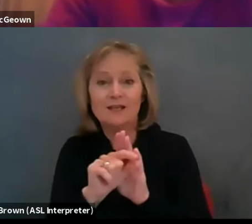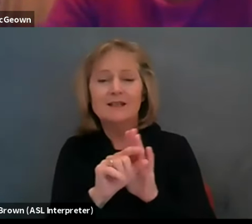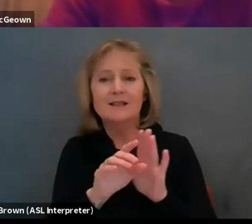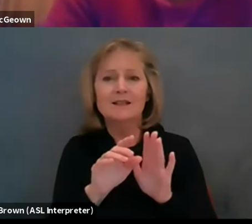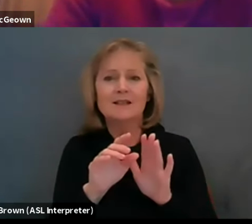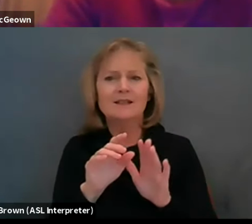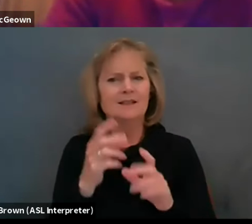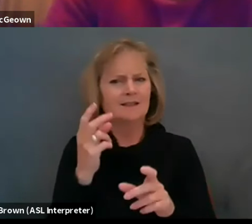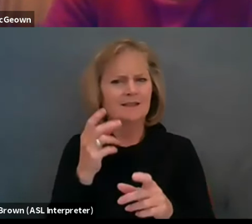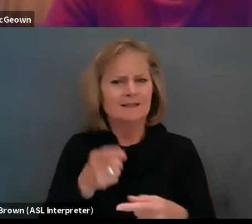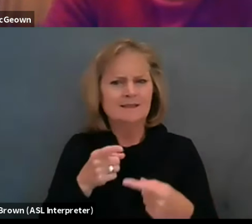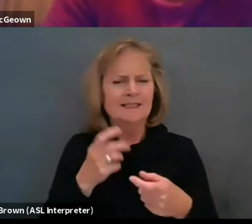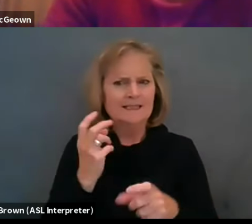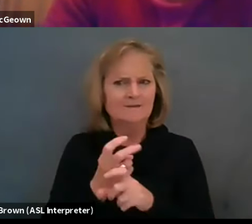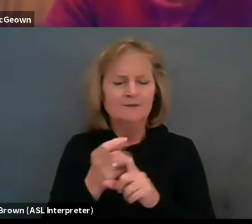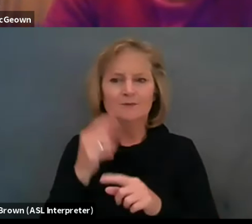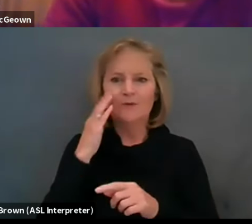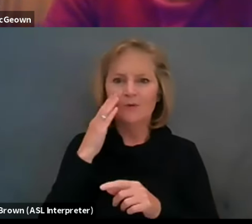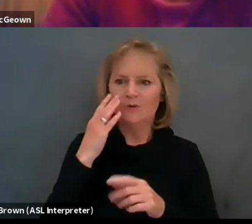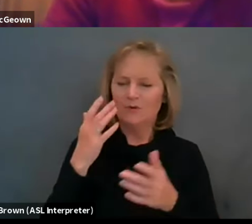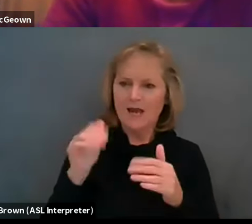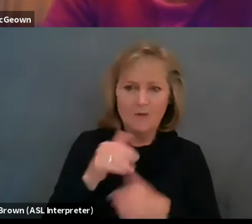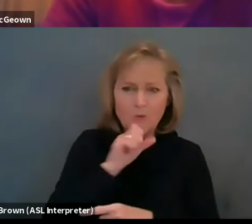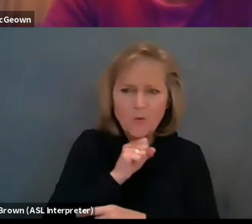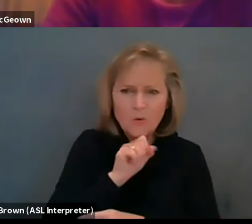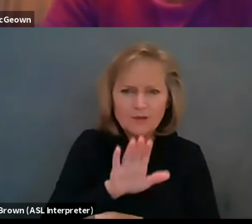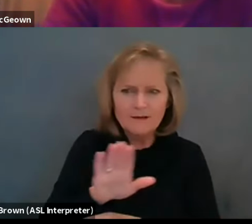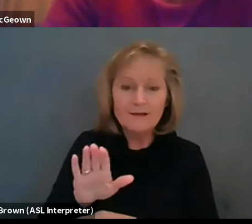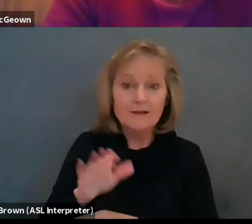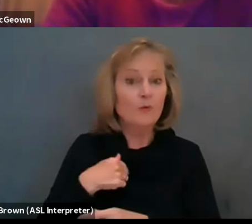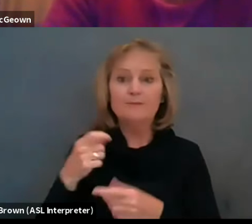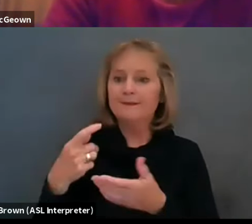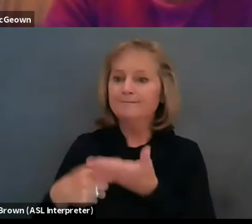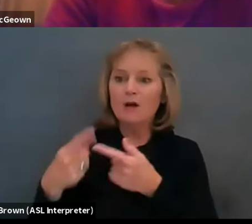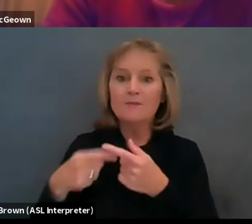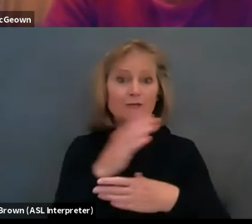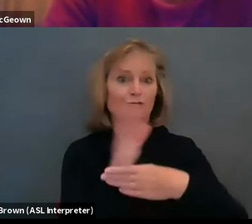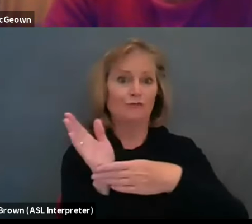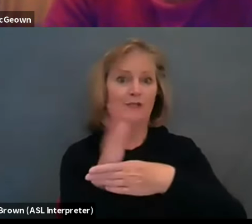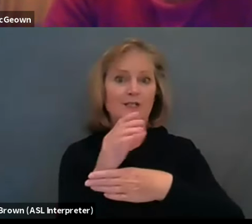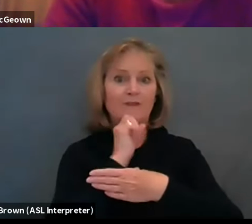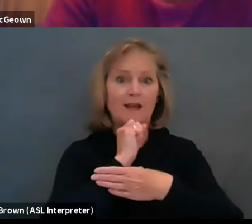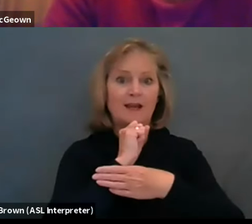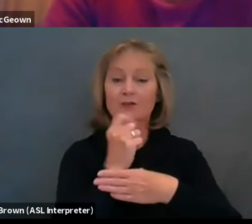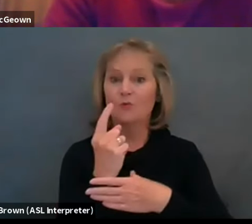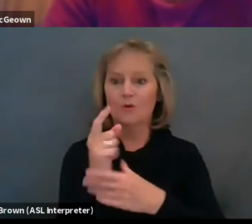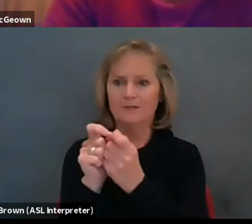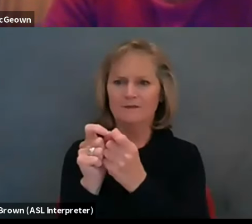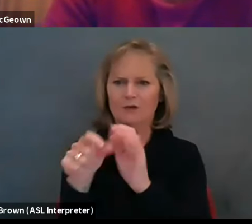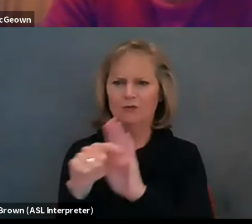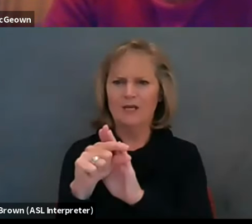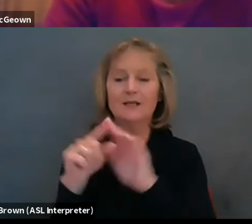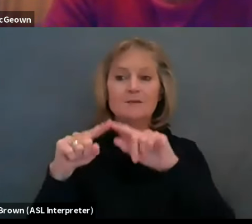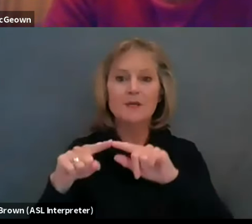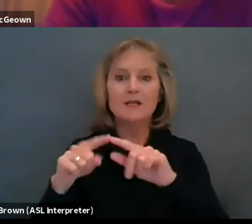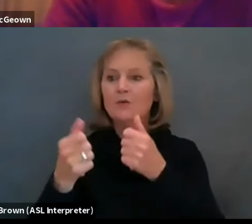it's difficult to know, again, how old. I mean, we could be talking about a range of ages in any one particular grade, depending